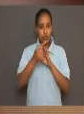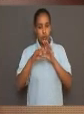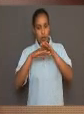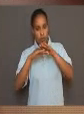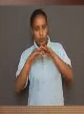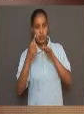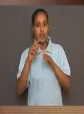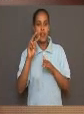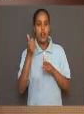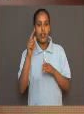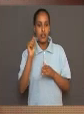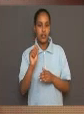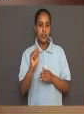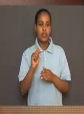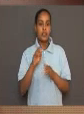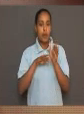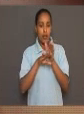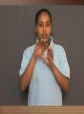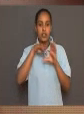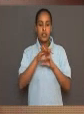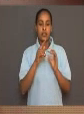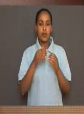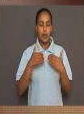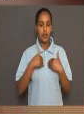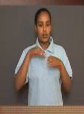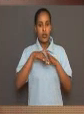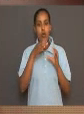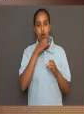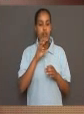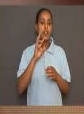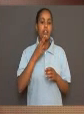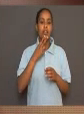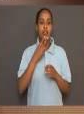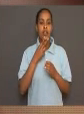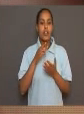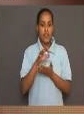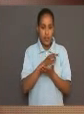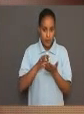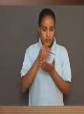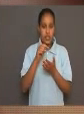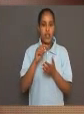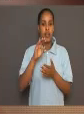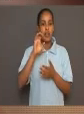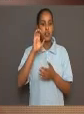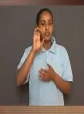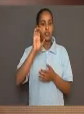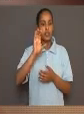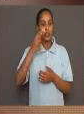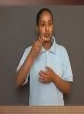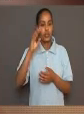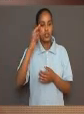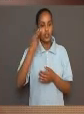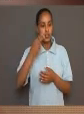the vat, and the bacteria present in the old vinegar ferments the ethanol into